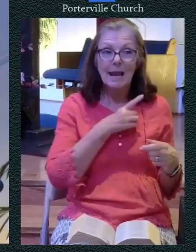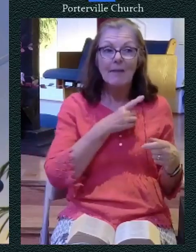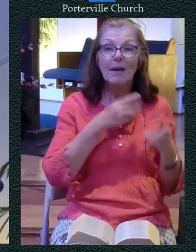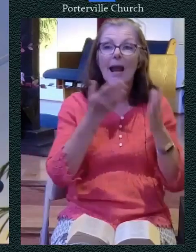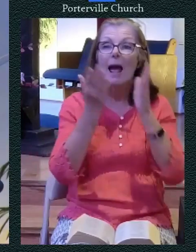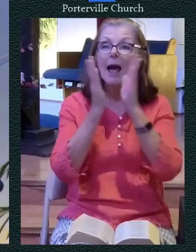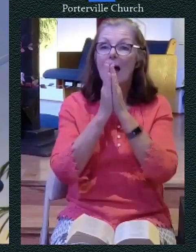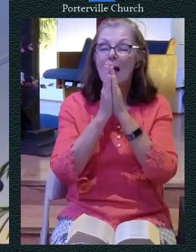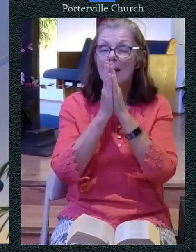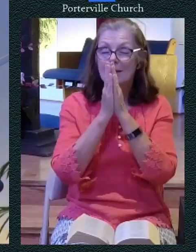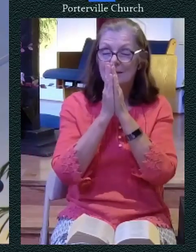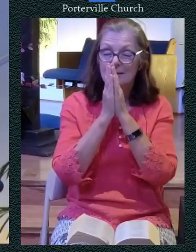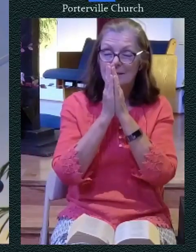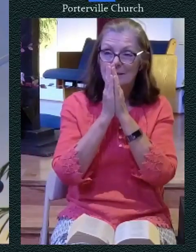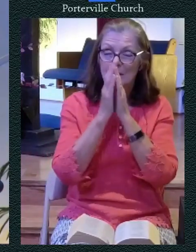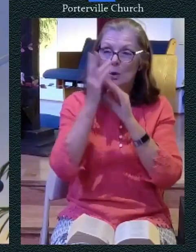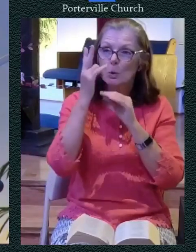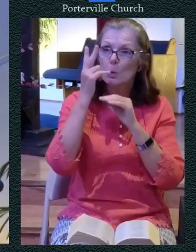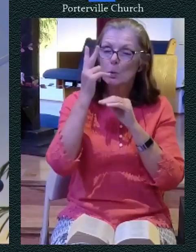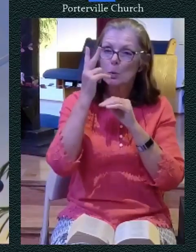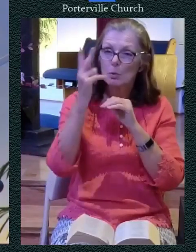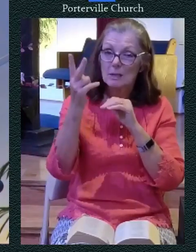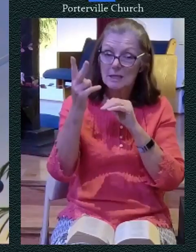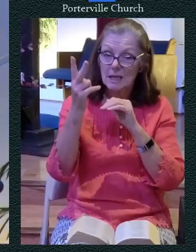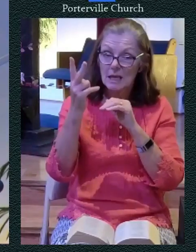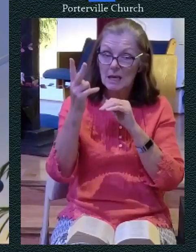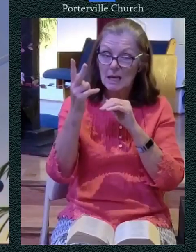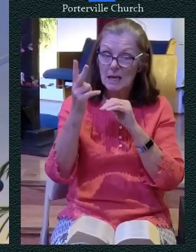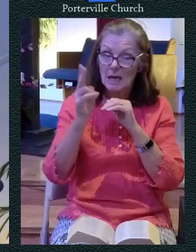which includes seeing their end,